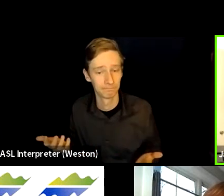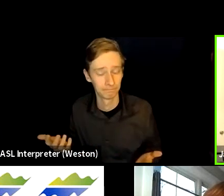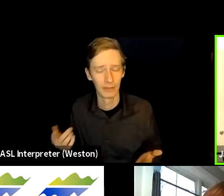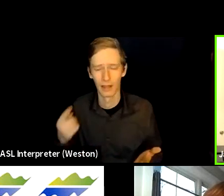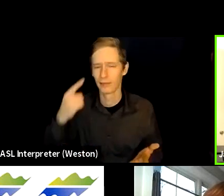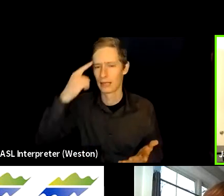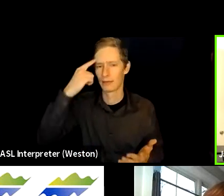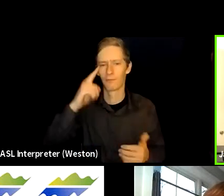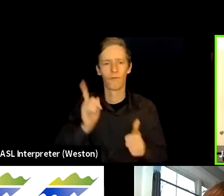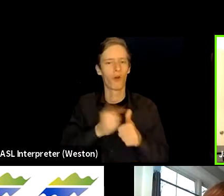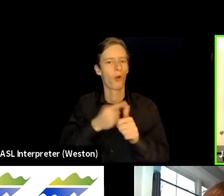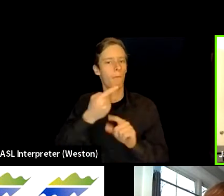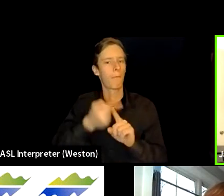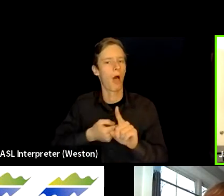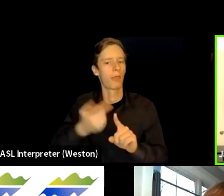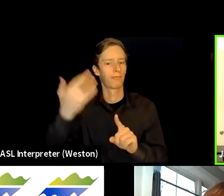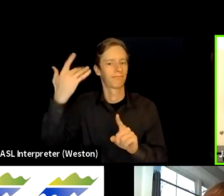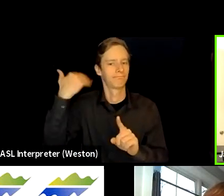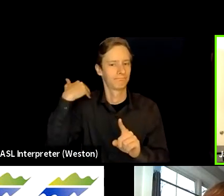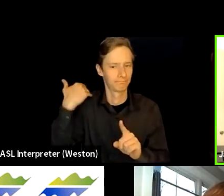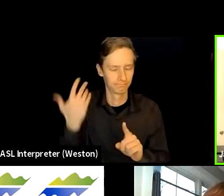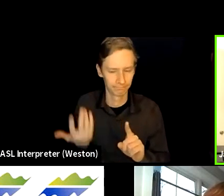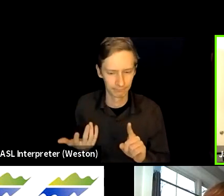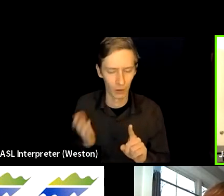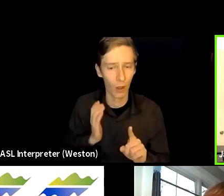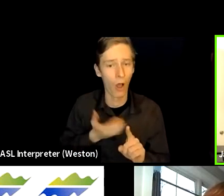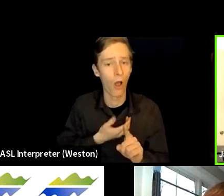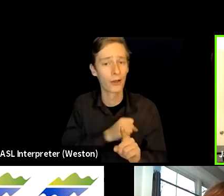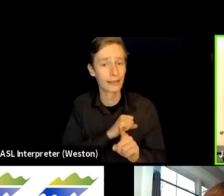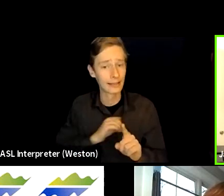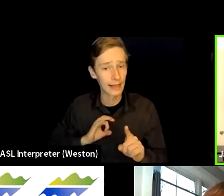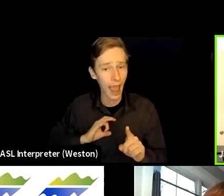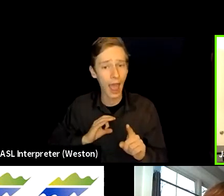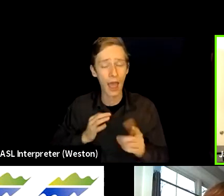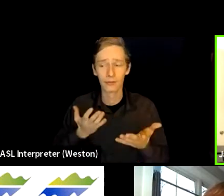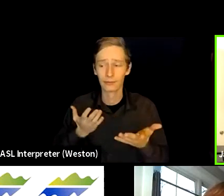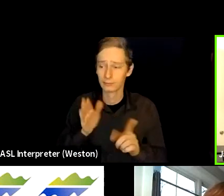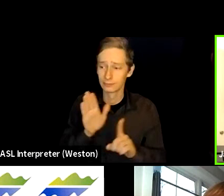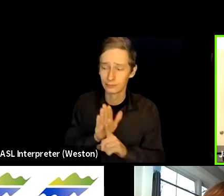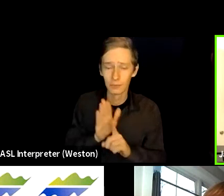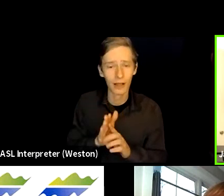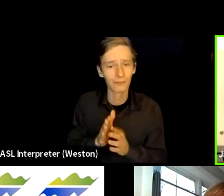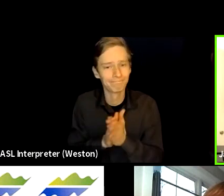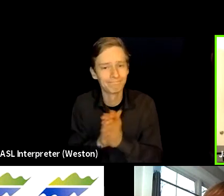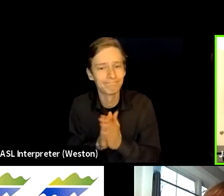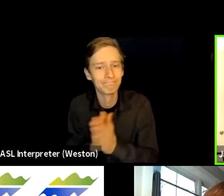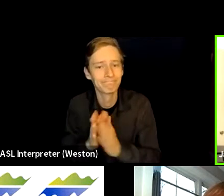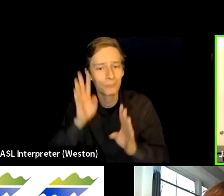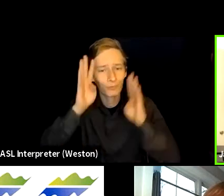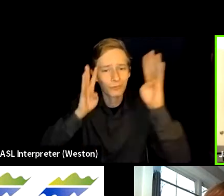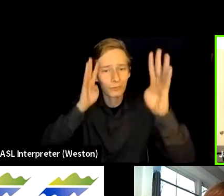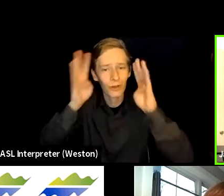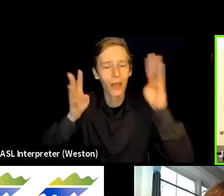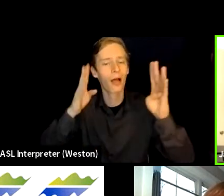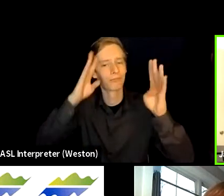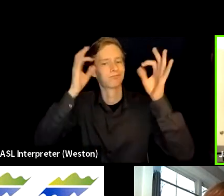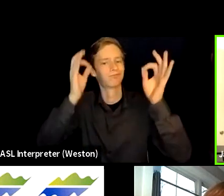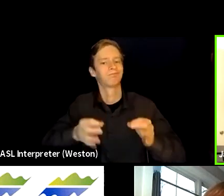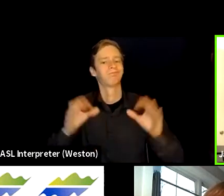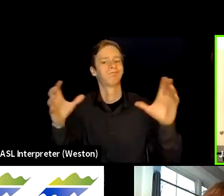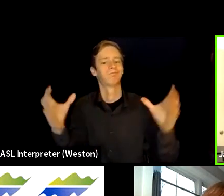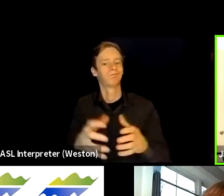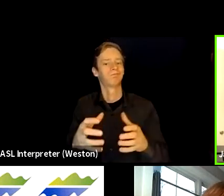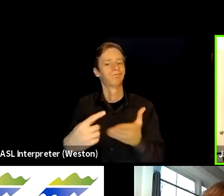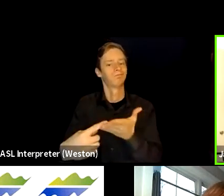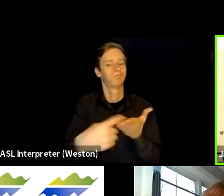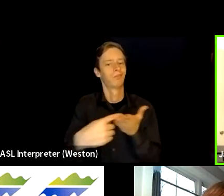month of the pandemic that our staff, because of their passion and creativity, got together and figured out how we